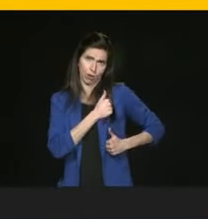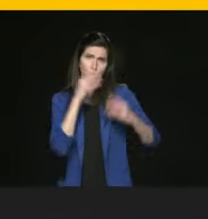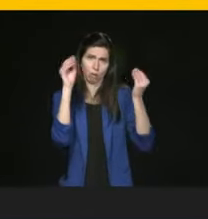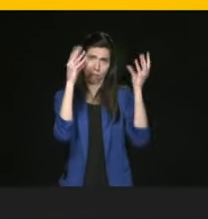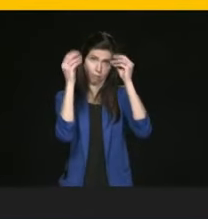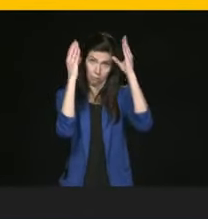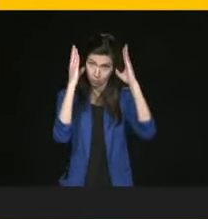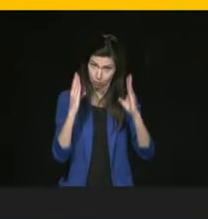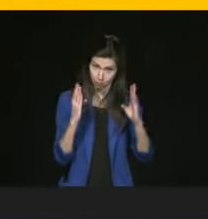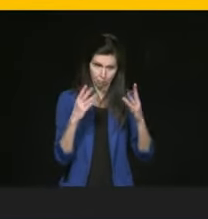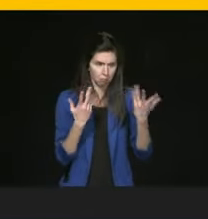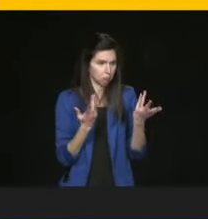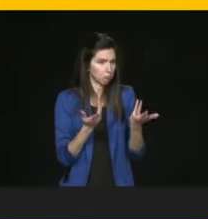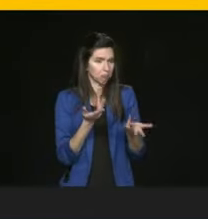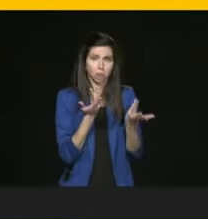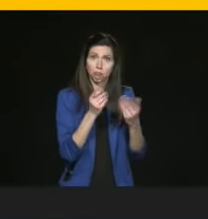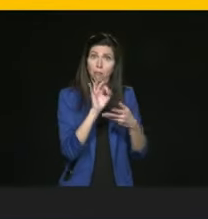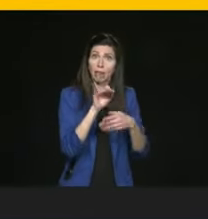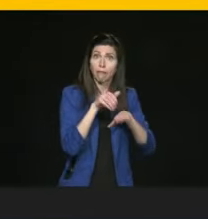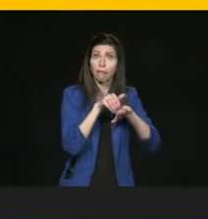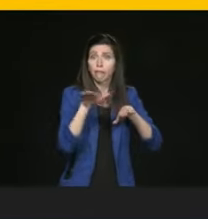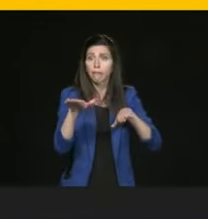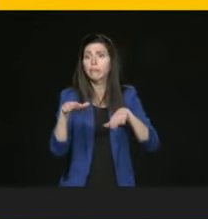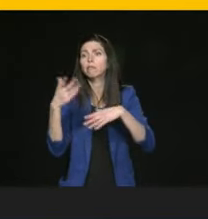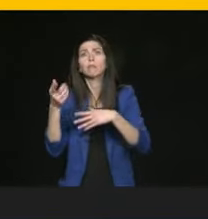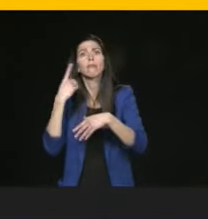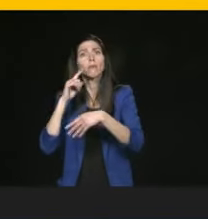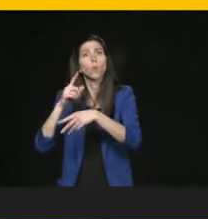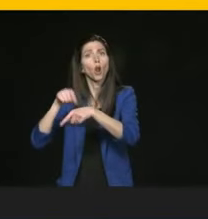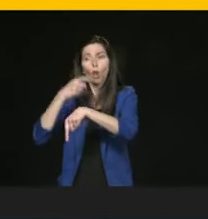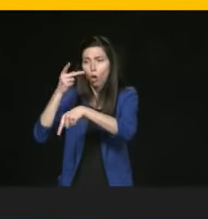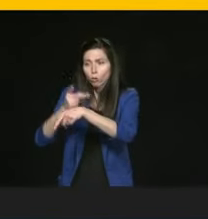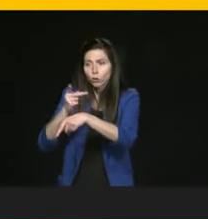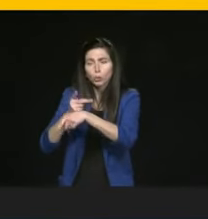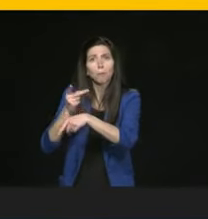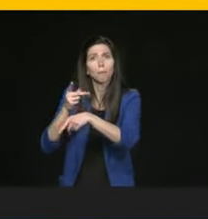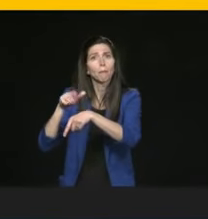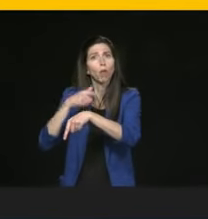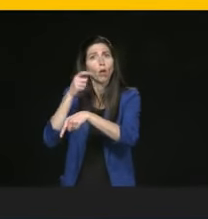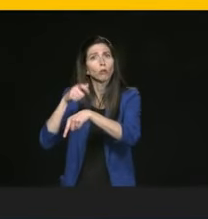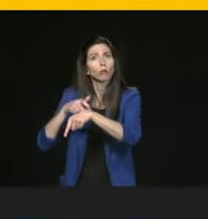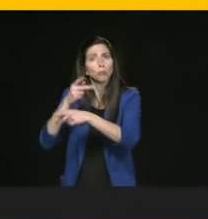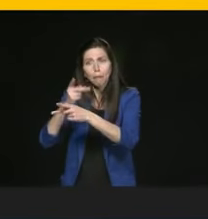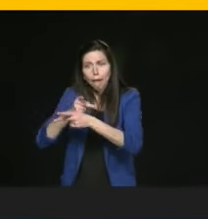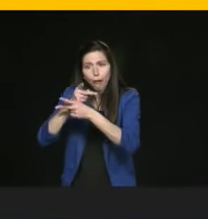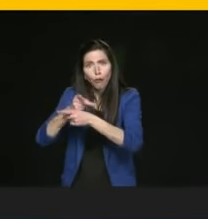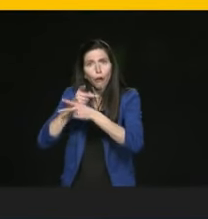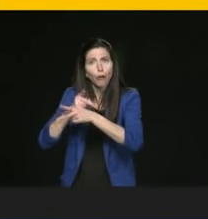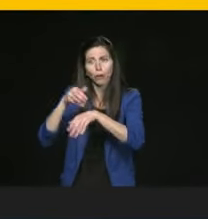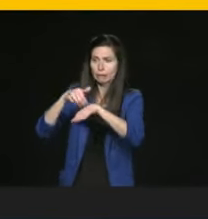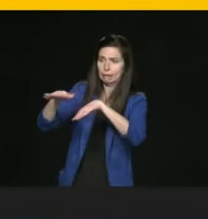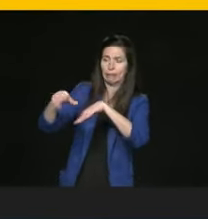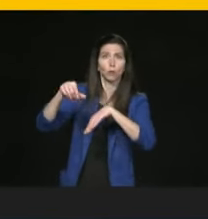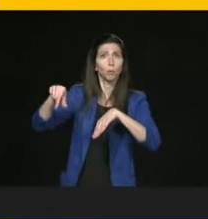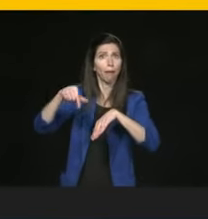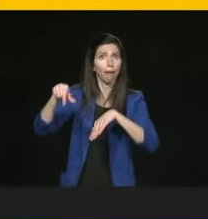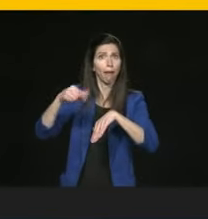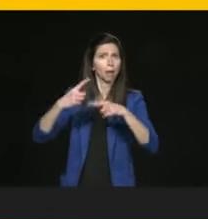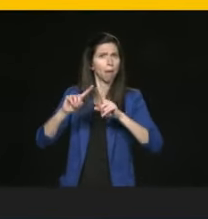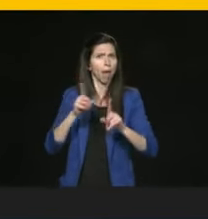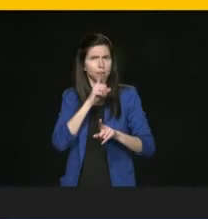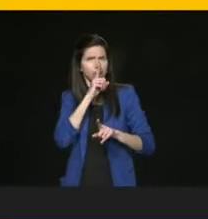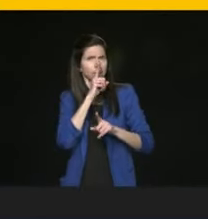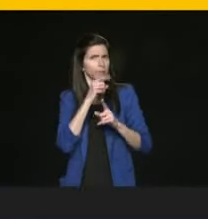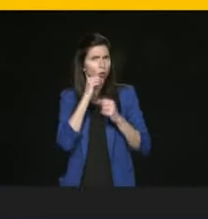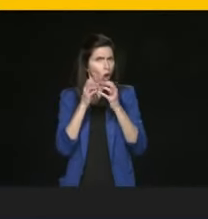Quebec as of today. The government hasn't given us much detail about where they will go. François Legault mentioned the Greater